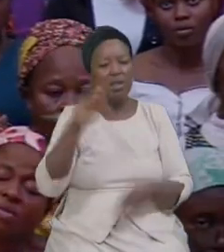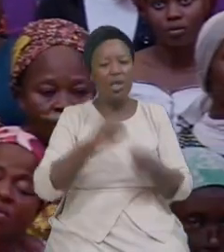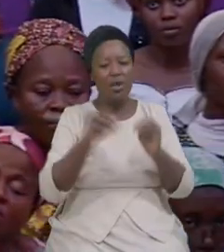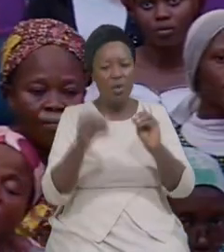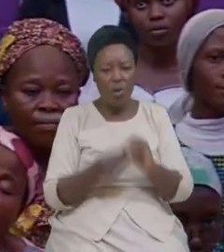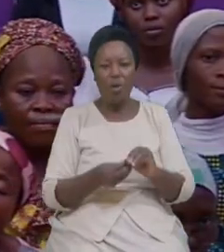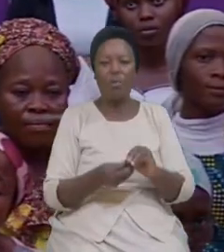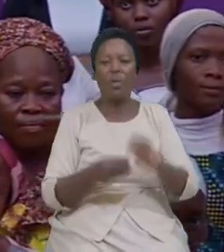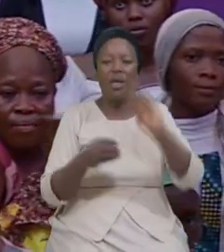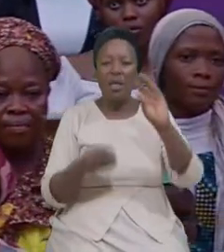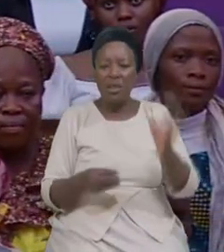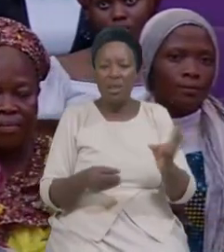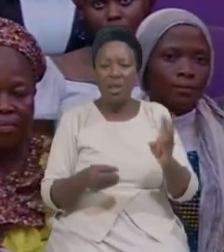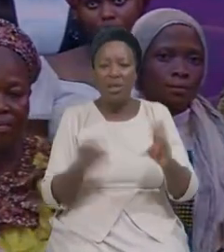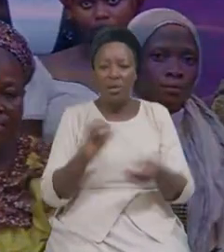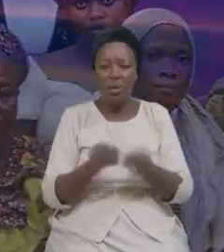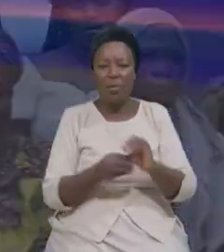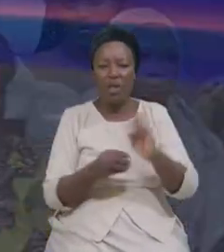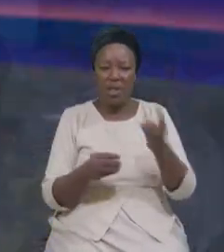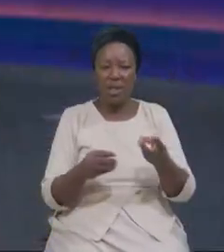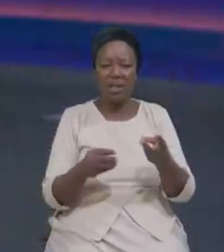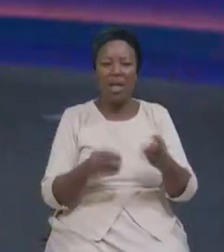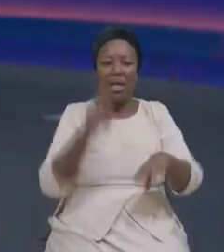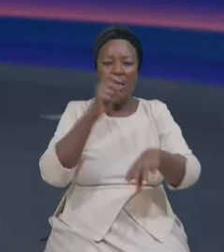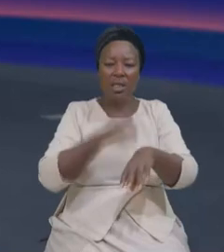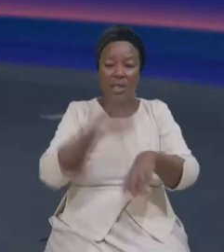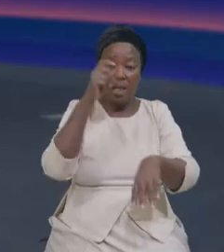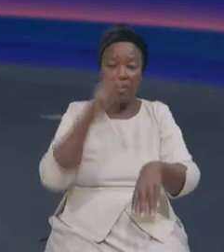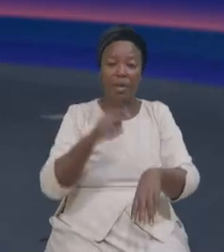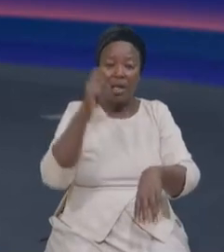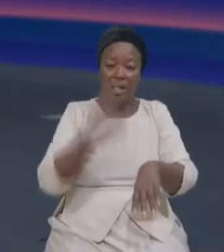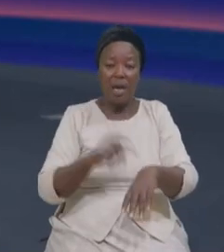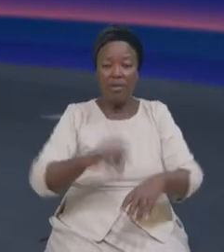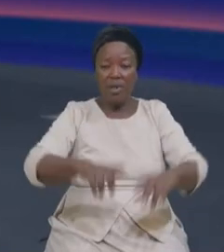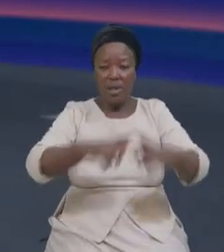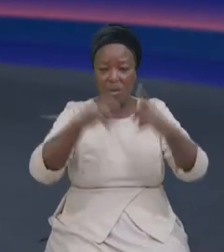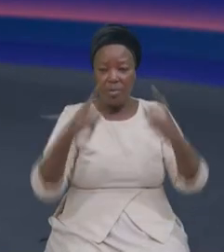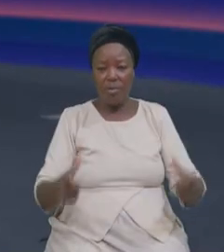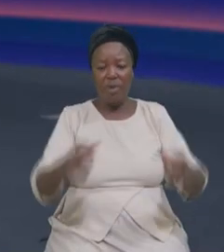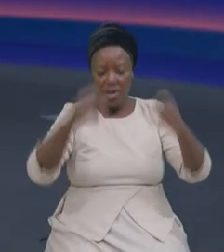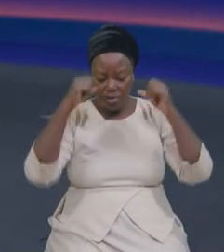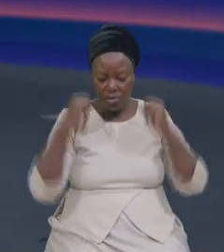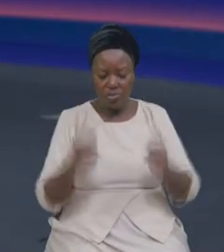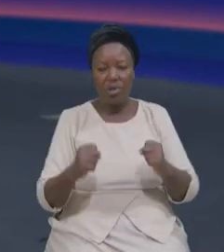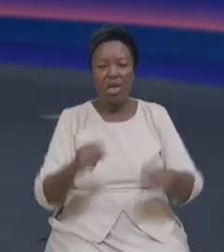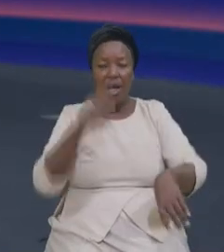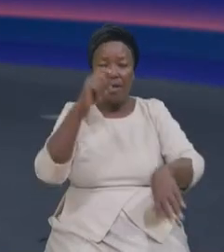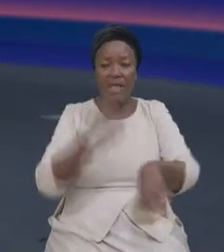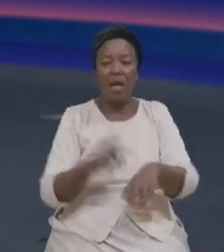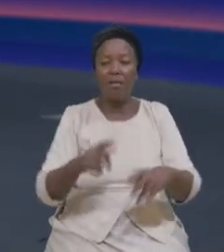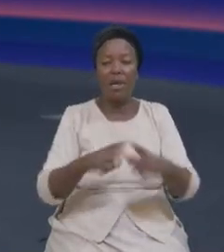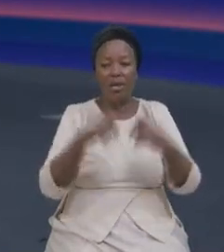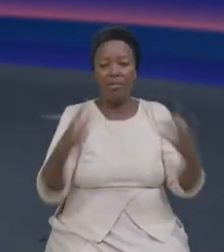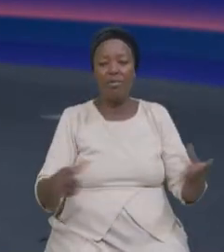is timely, timeless supernatural strength. Timely supernatural strength. Have